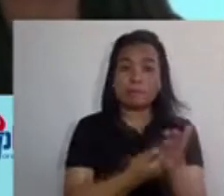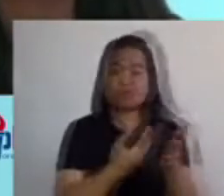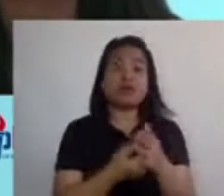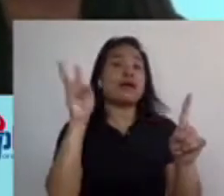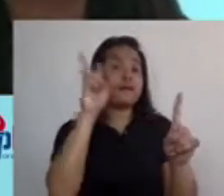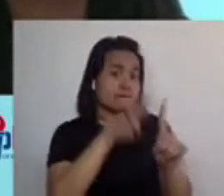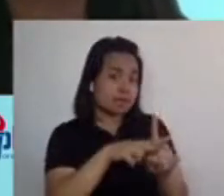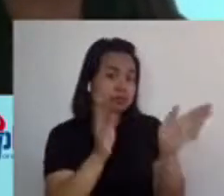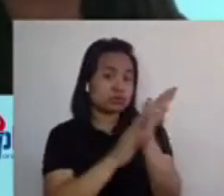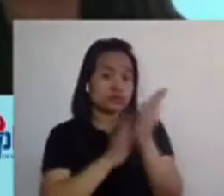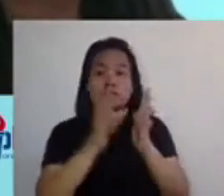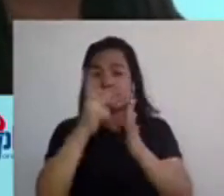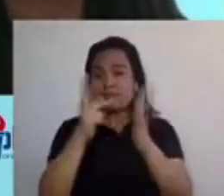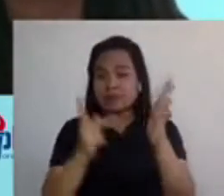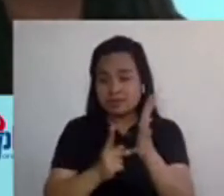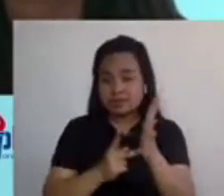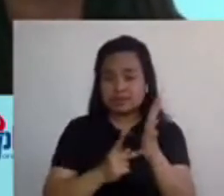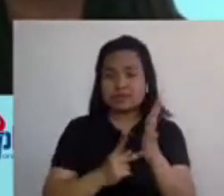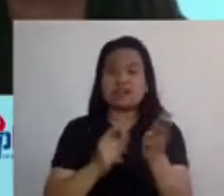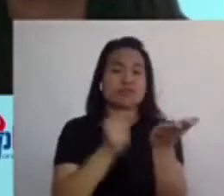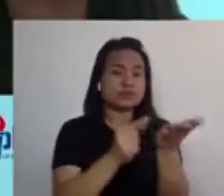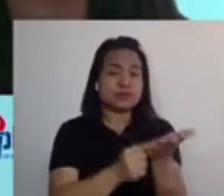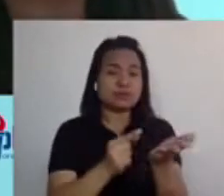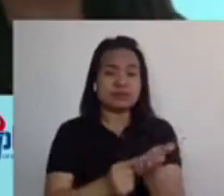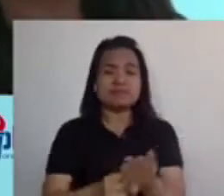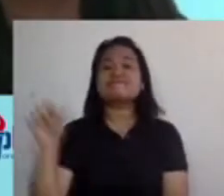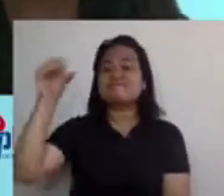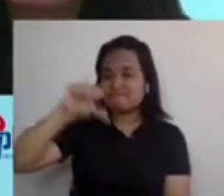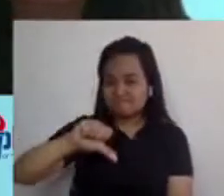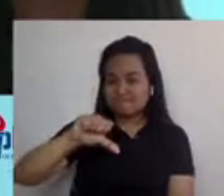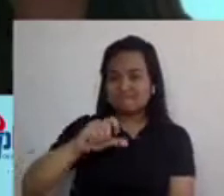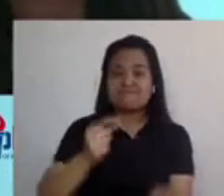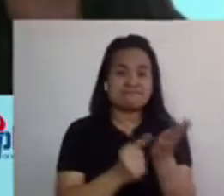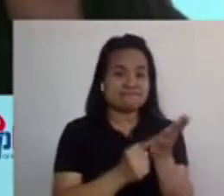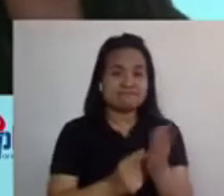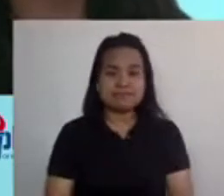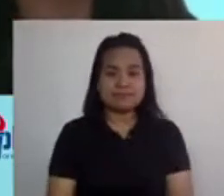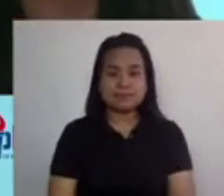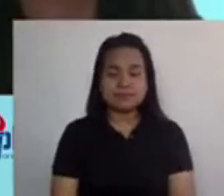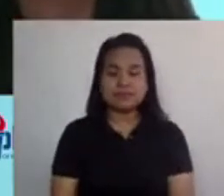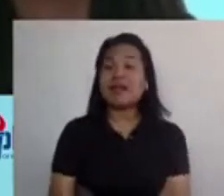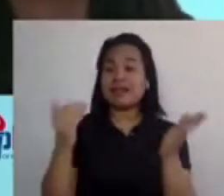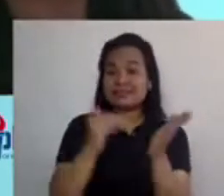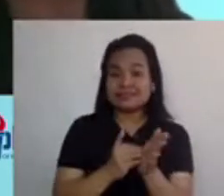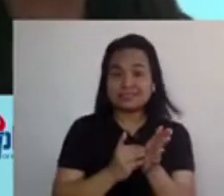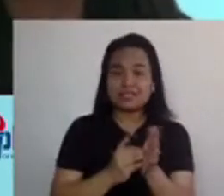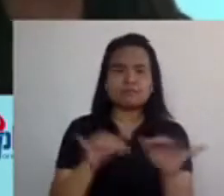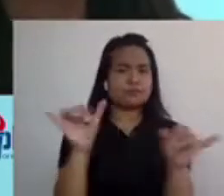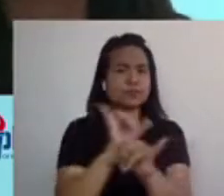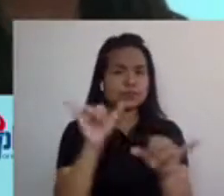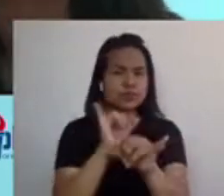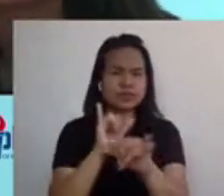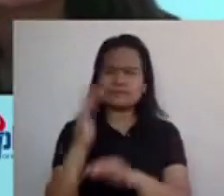that is equivalent to an unsatisfactory or 2. Then again, similar to the previous